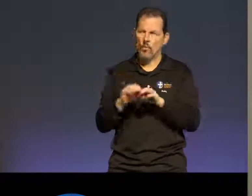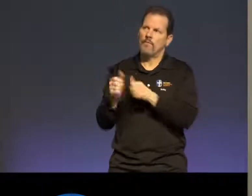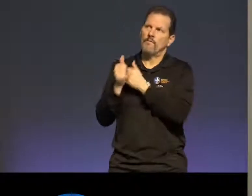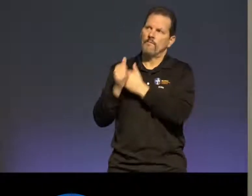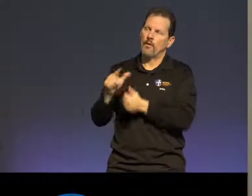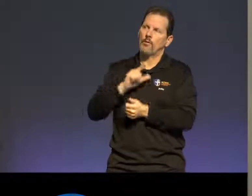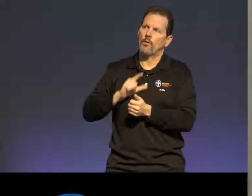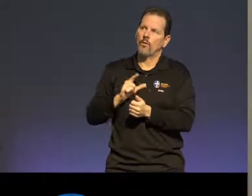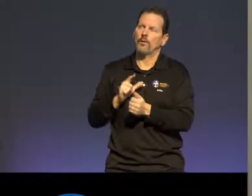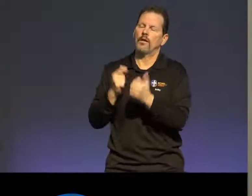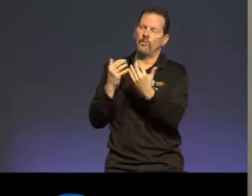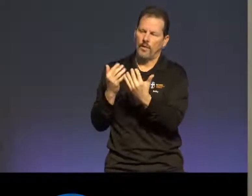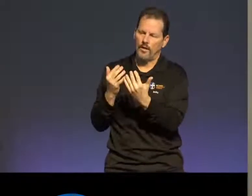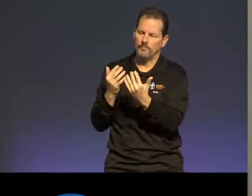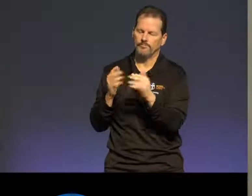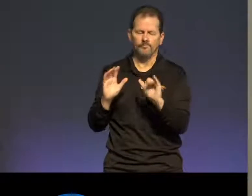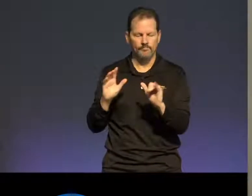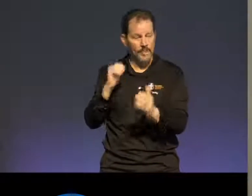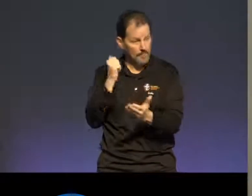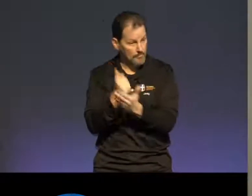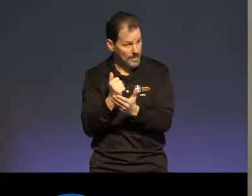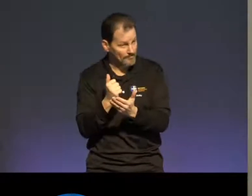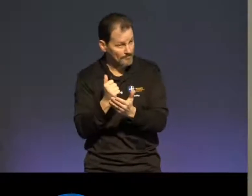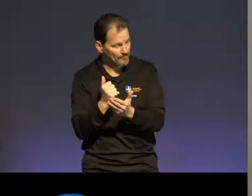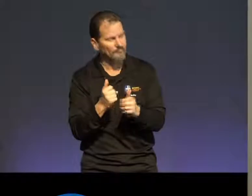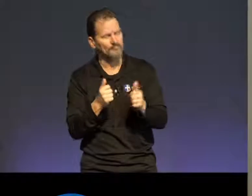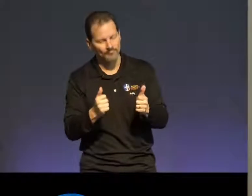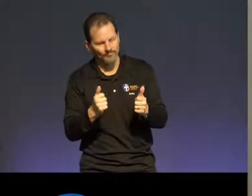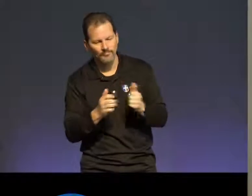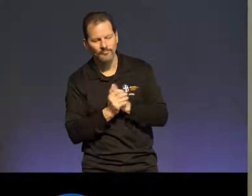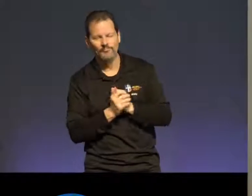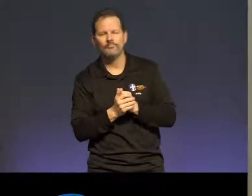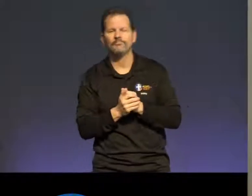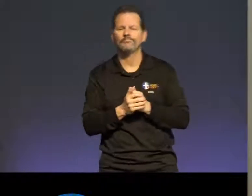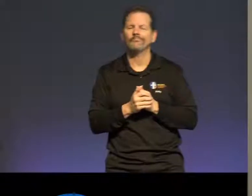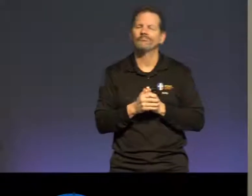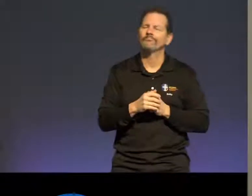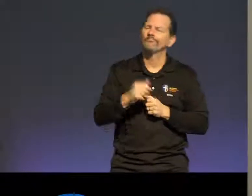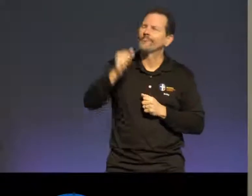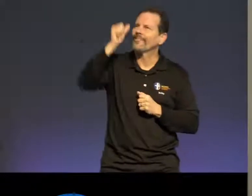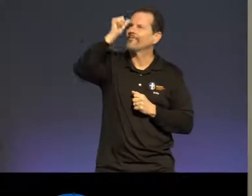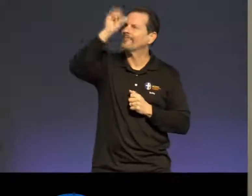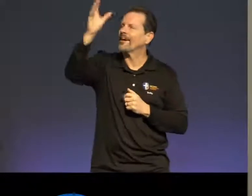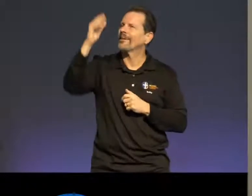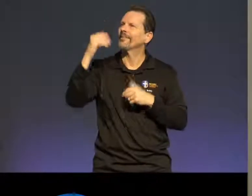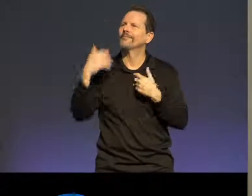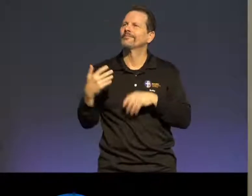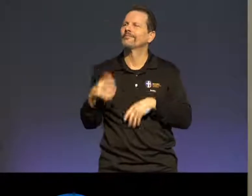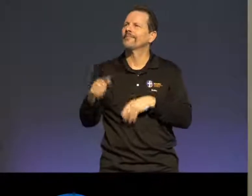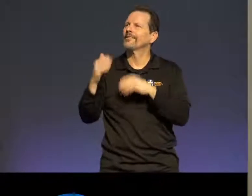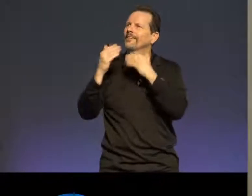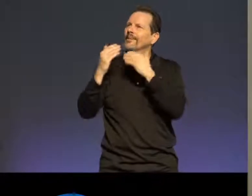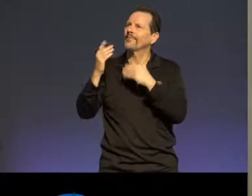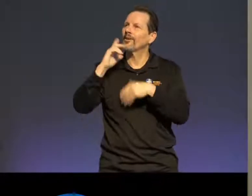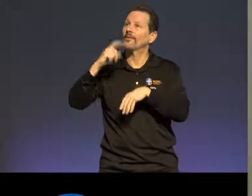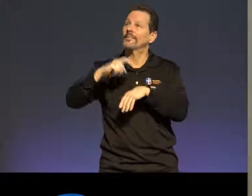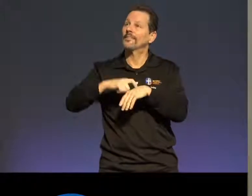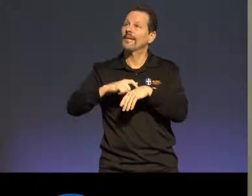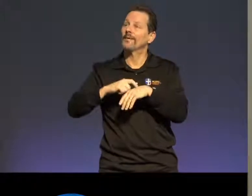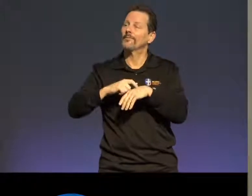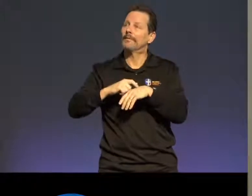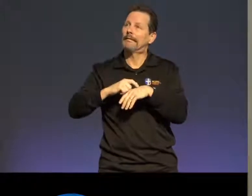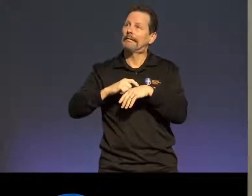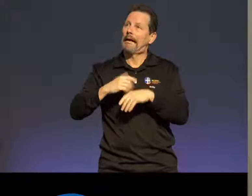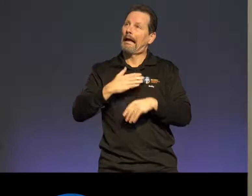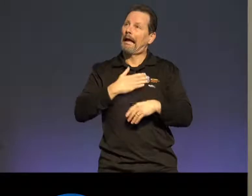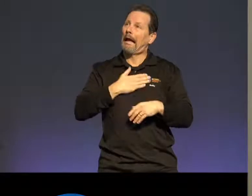for this time that we've come together. Lord, I thank you that even when your word doesn't feel good,